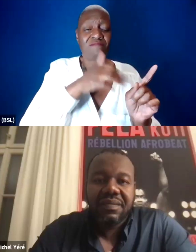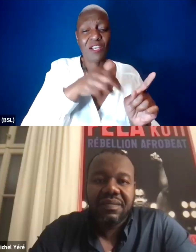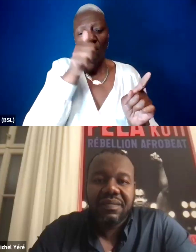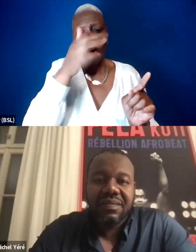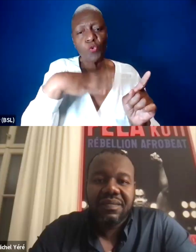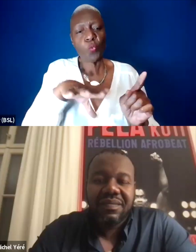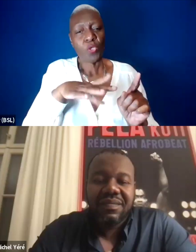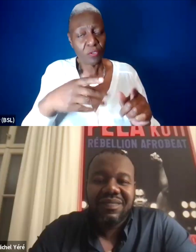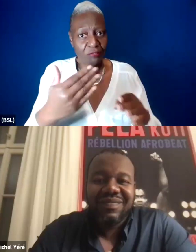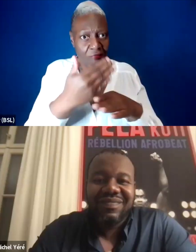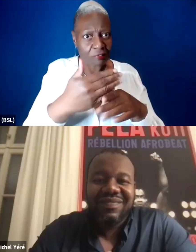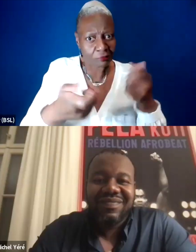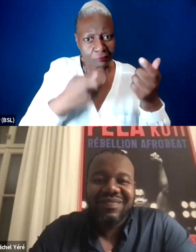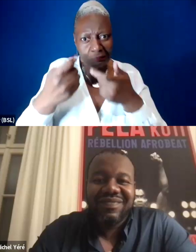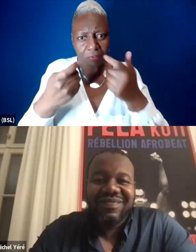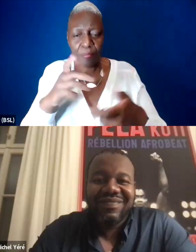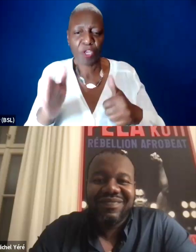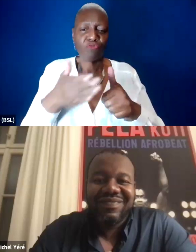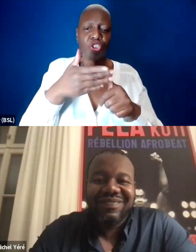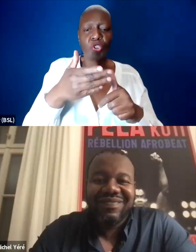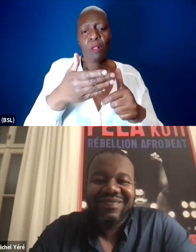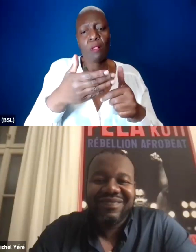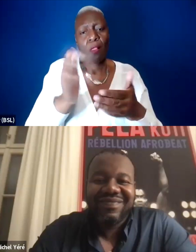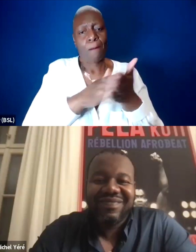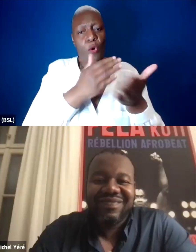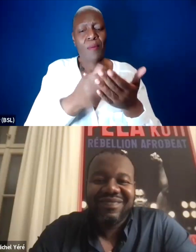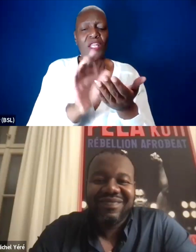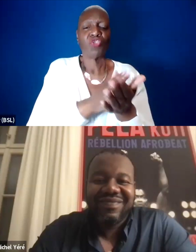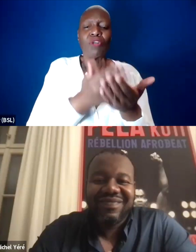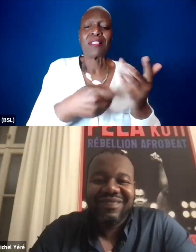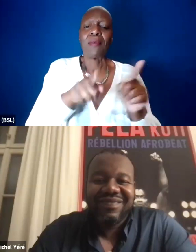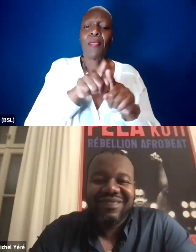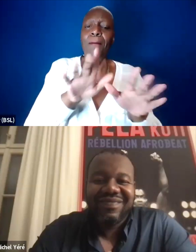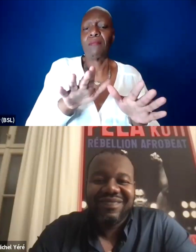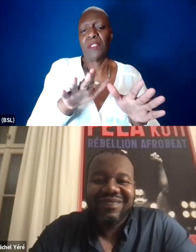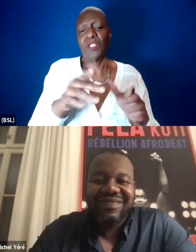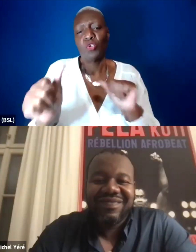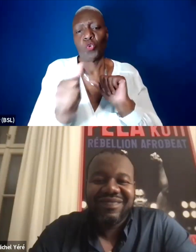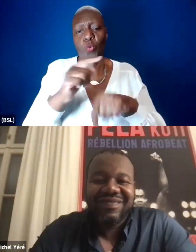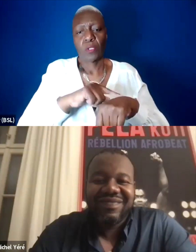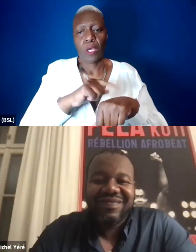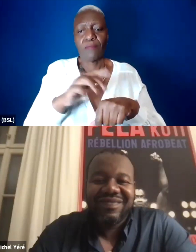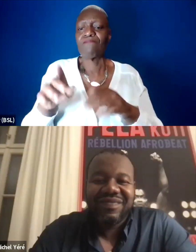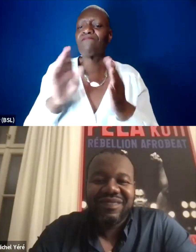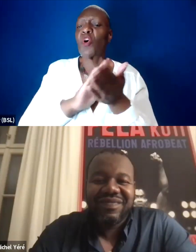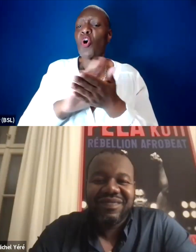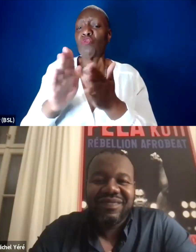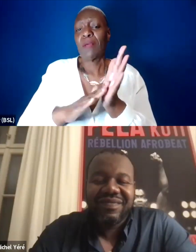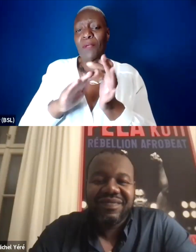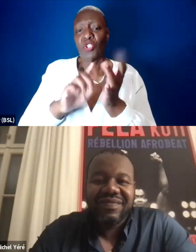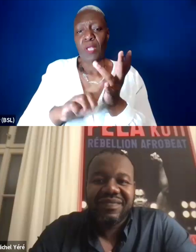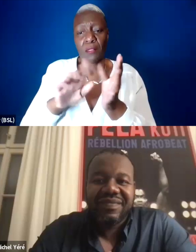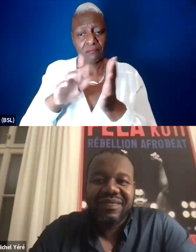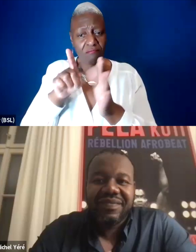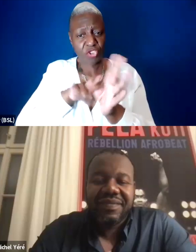went to some effort to find the original poems and translate them in a short span of time, so thank you. Henri-Michel Yéré's poems have been